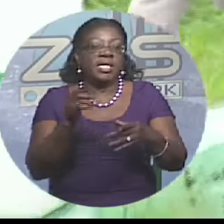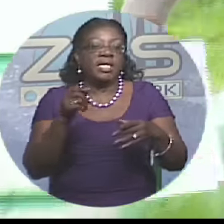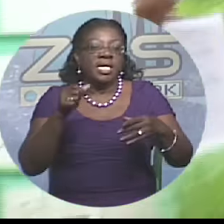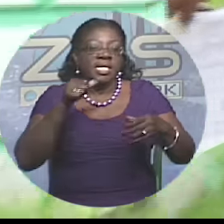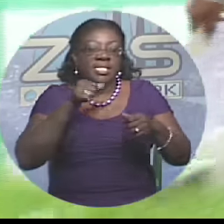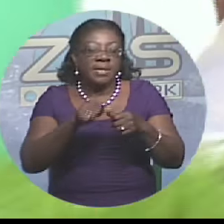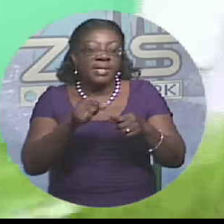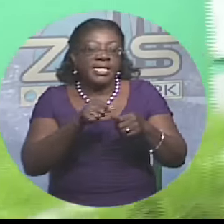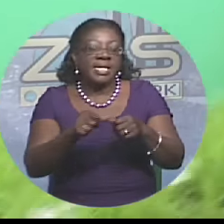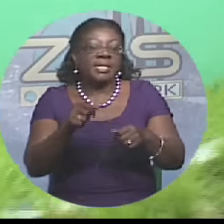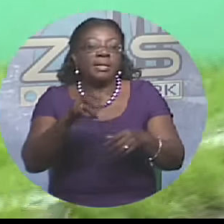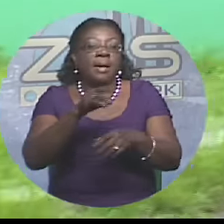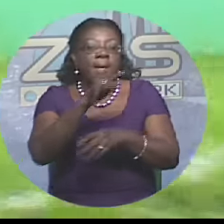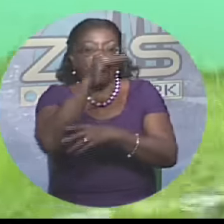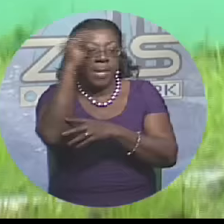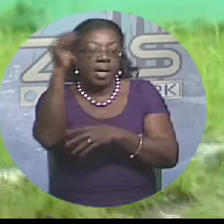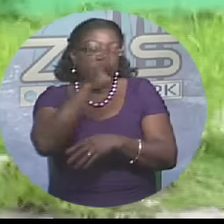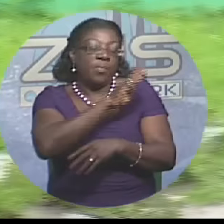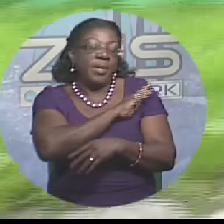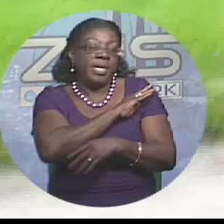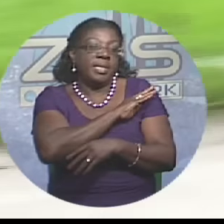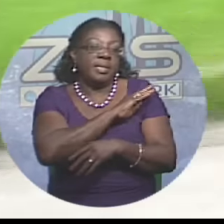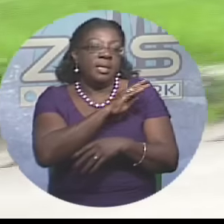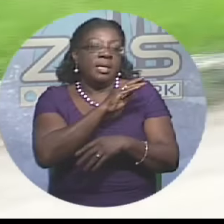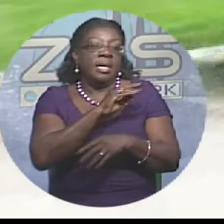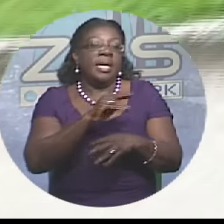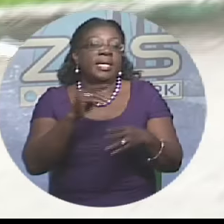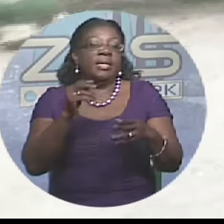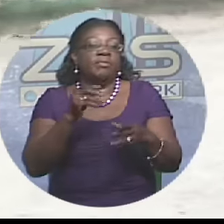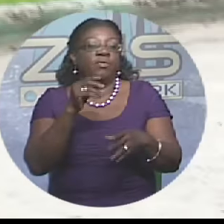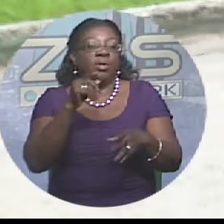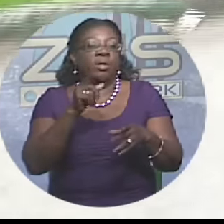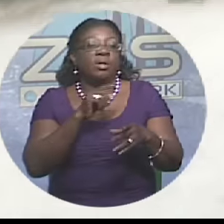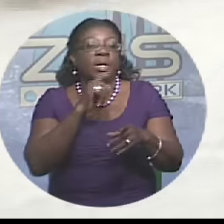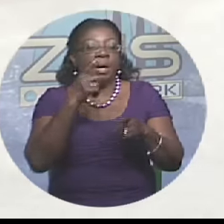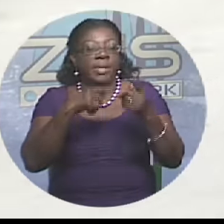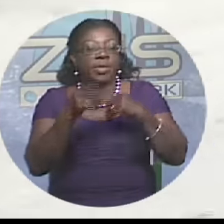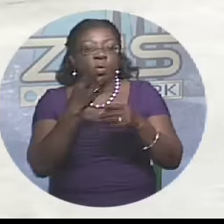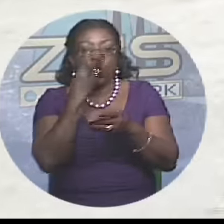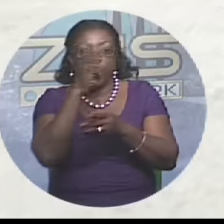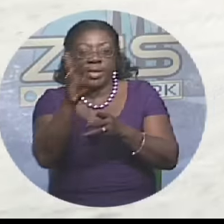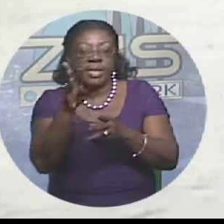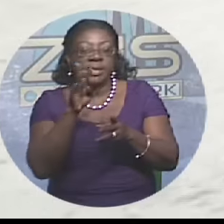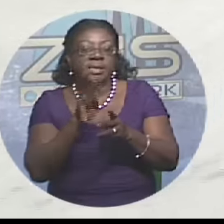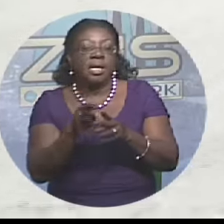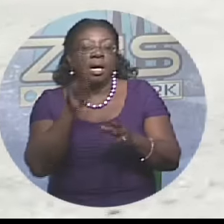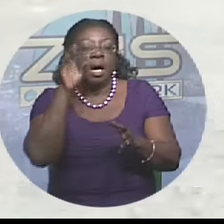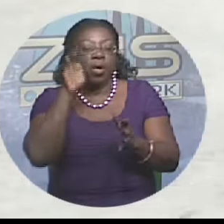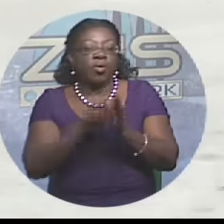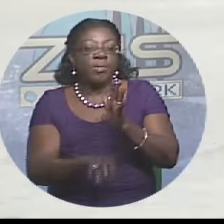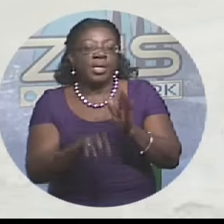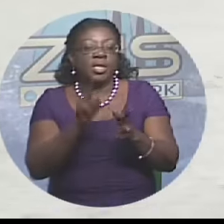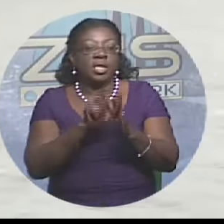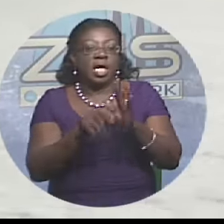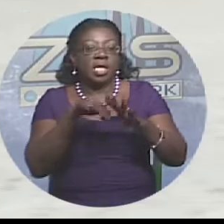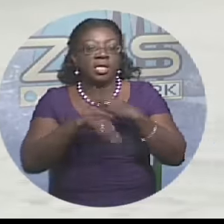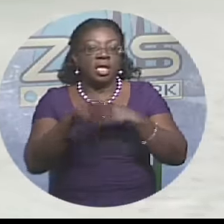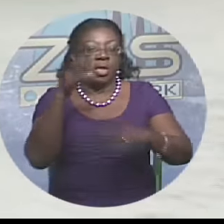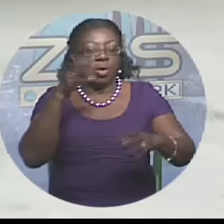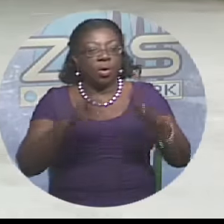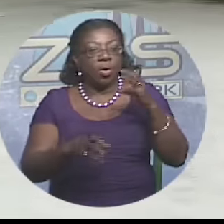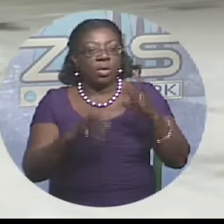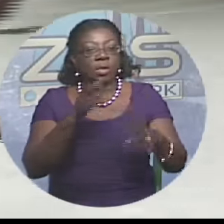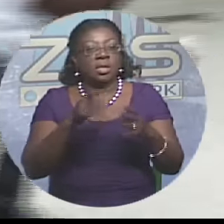Rashad Rogers, who were witnesses in a criminal trial. She denies the charges, though. Lamar was represented by attorney Krista